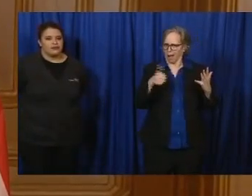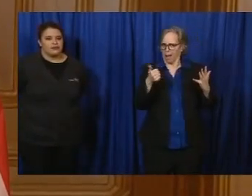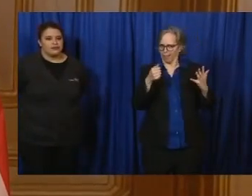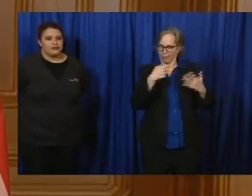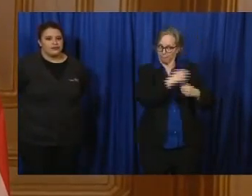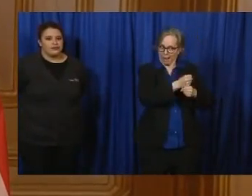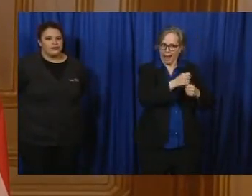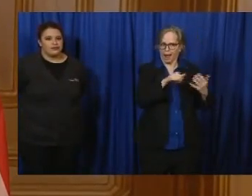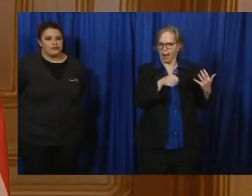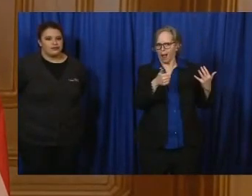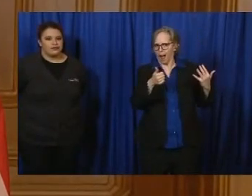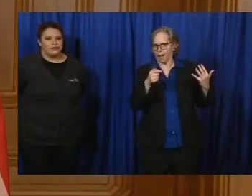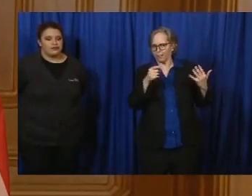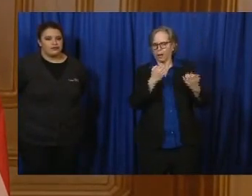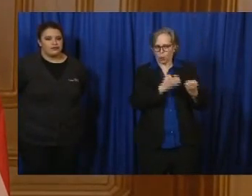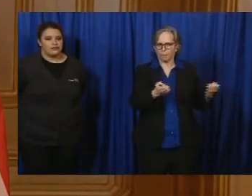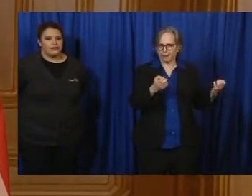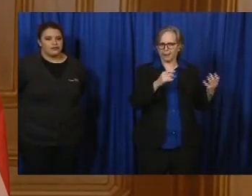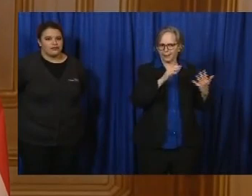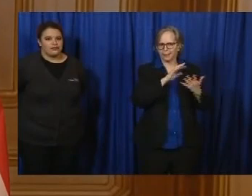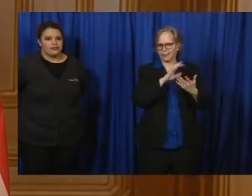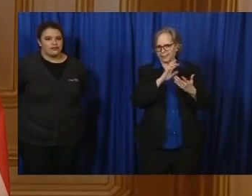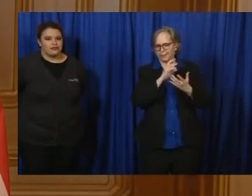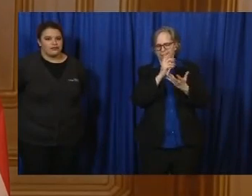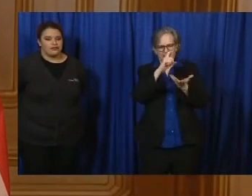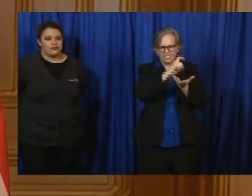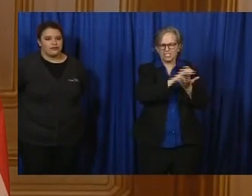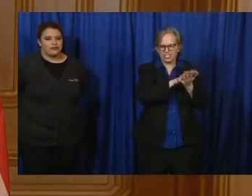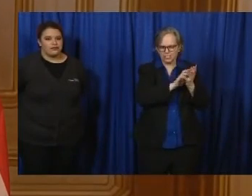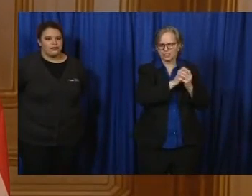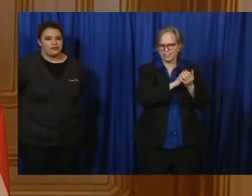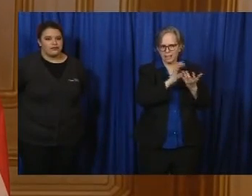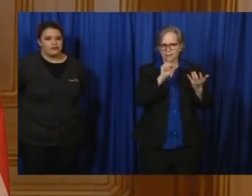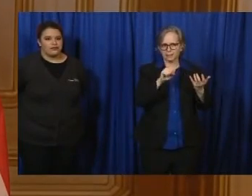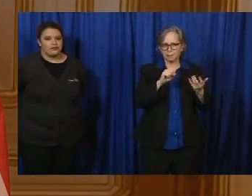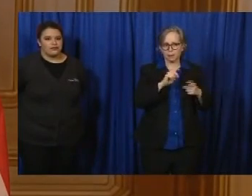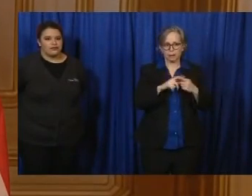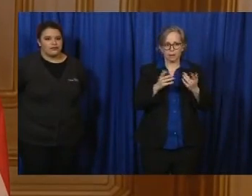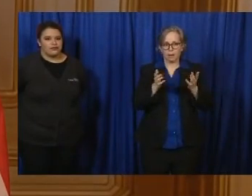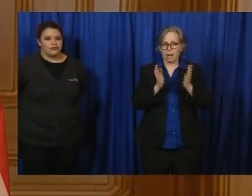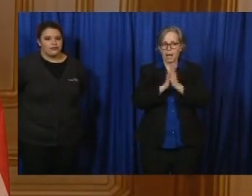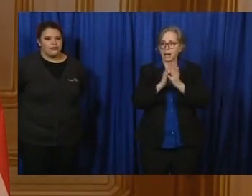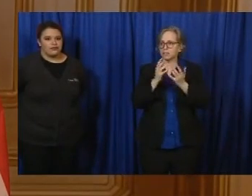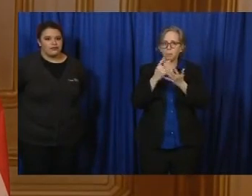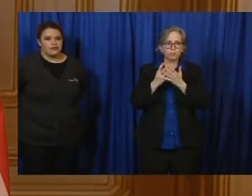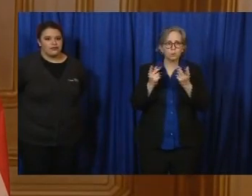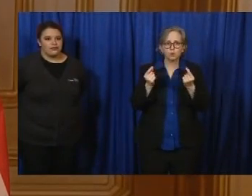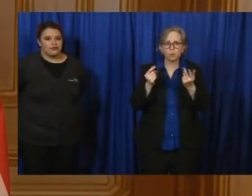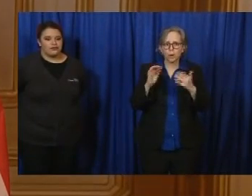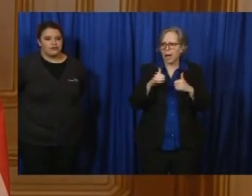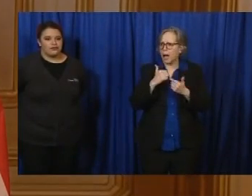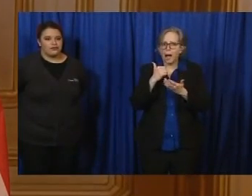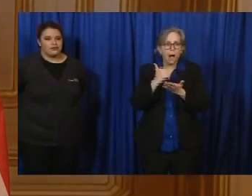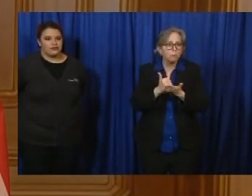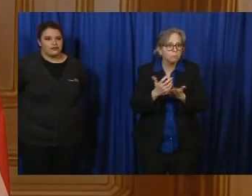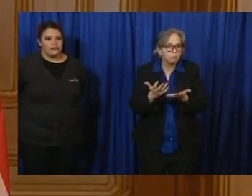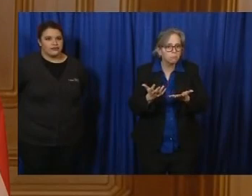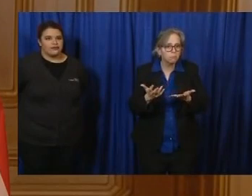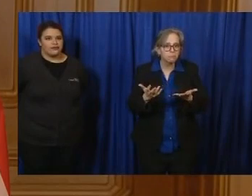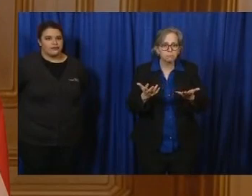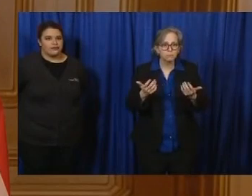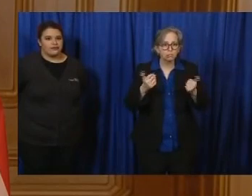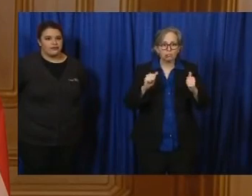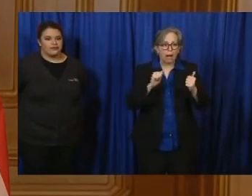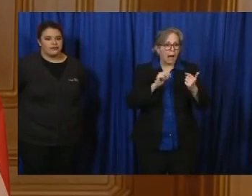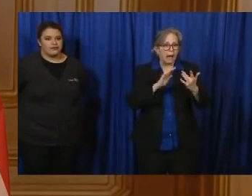do. These numbers will help. We're all in this together. We're trying to get everybody on